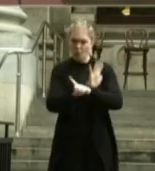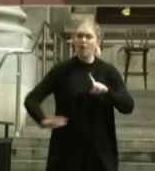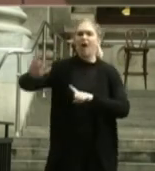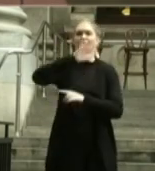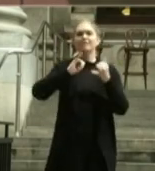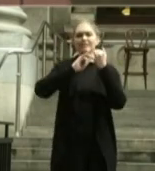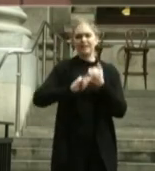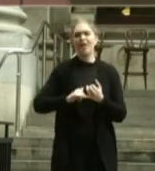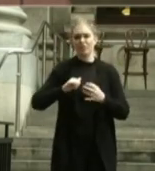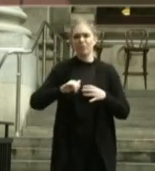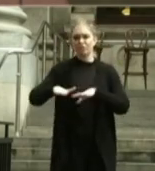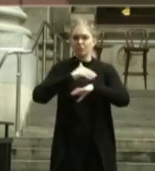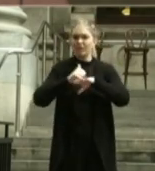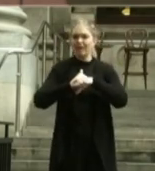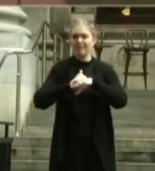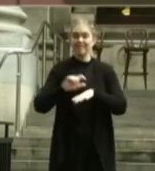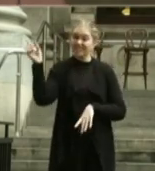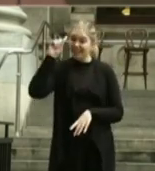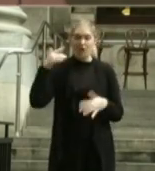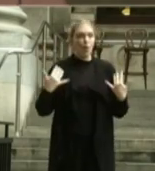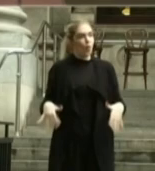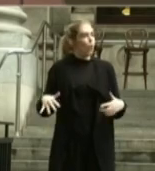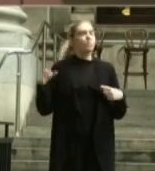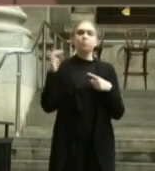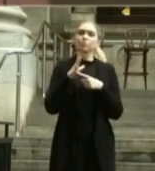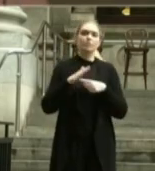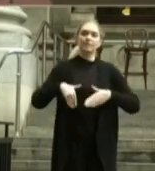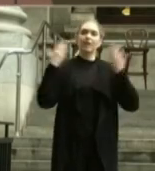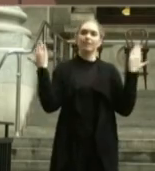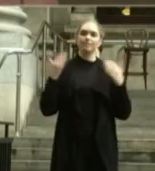over South Australia. Today is quite a significant day.